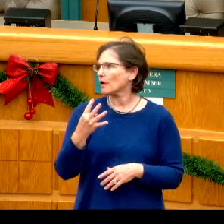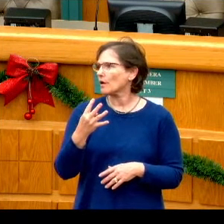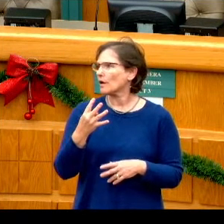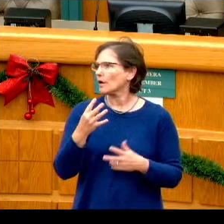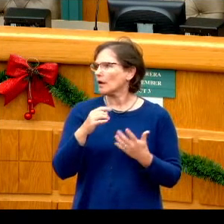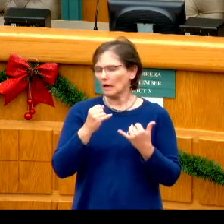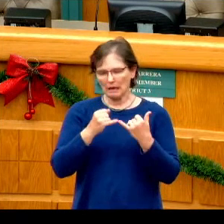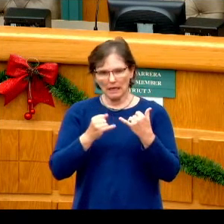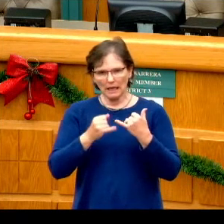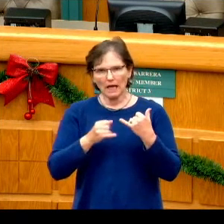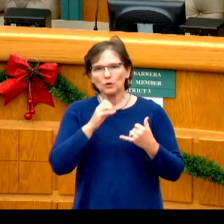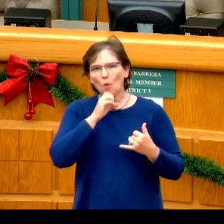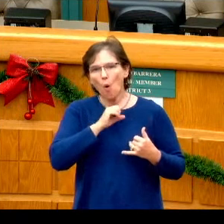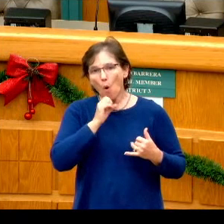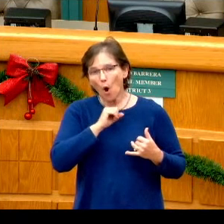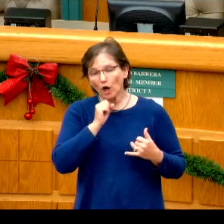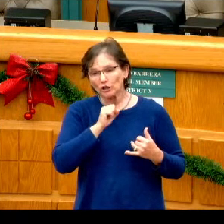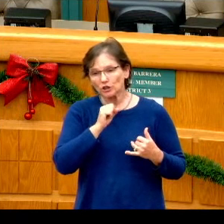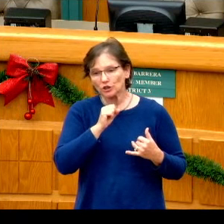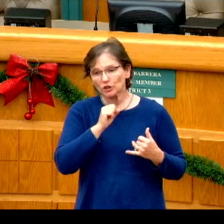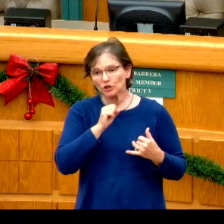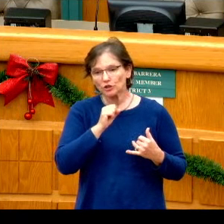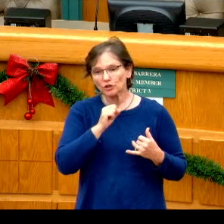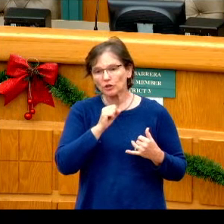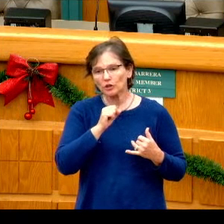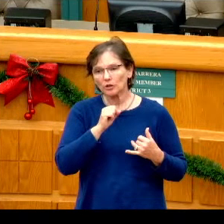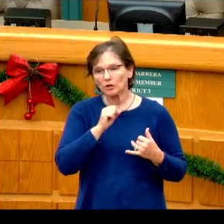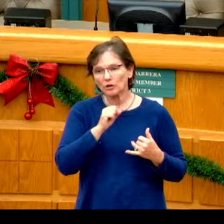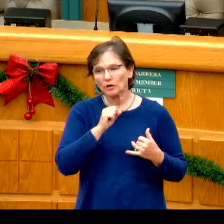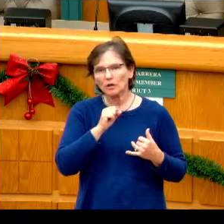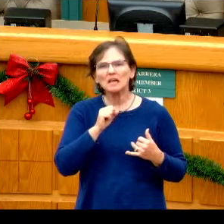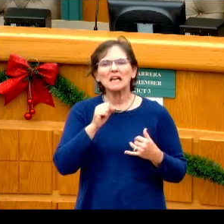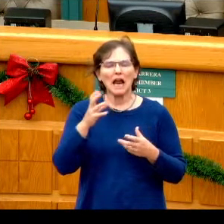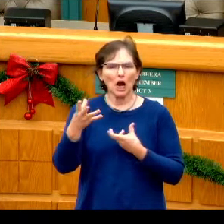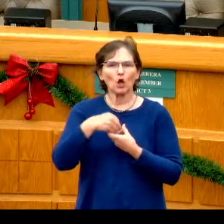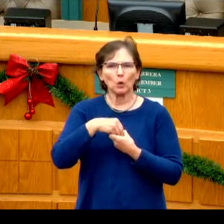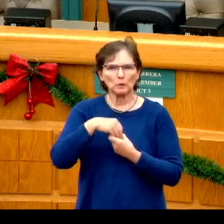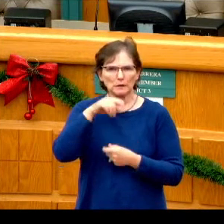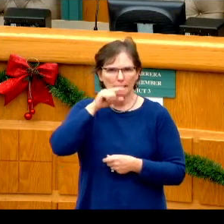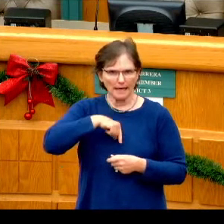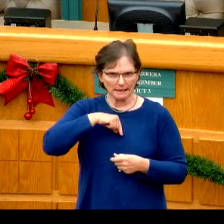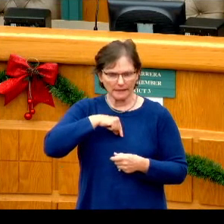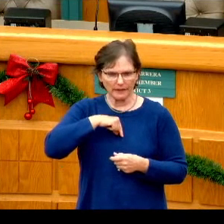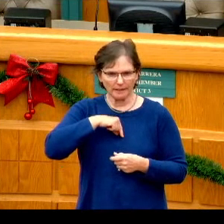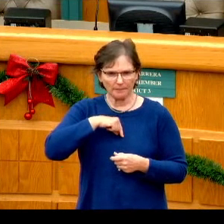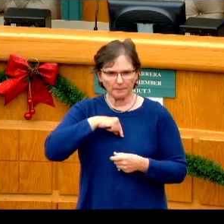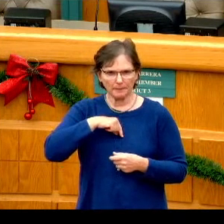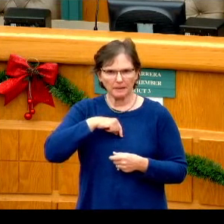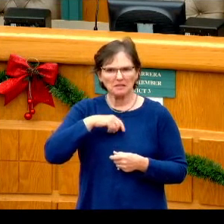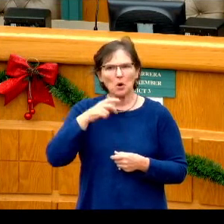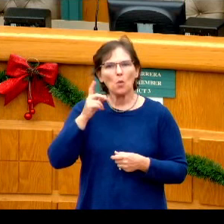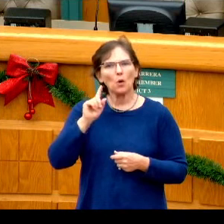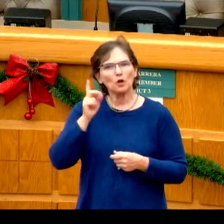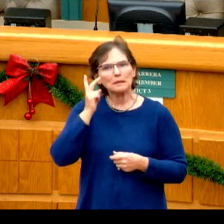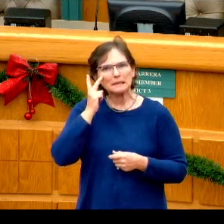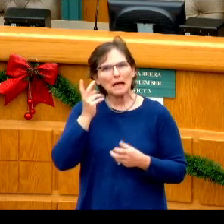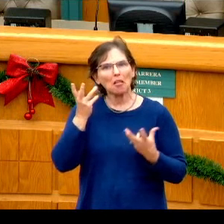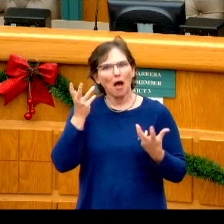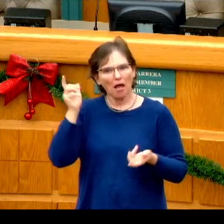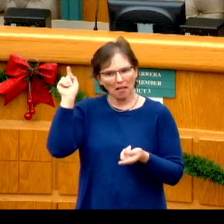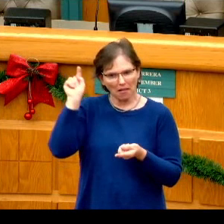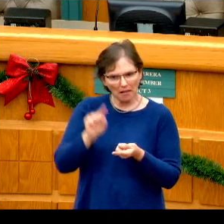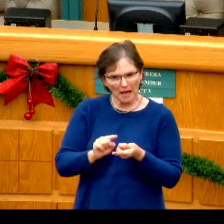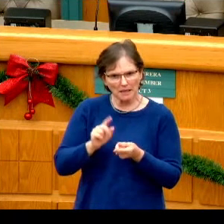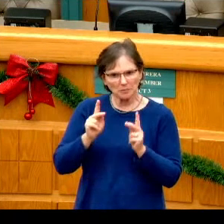last orange bar is the one that includes Thanksgiving. What you can see is that there was a lot less traffic coming into the Coastal Bend